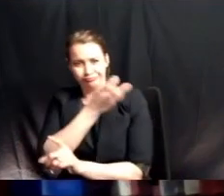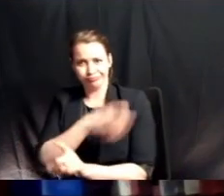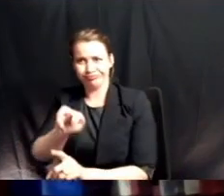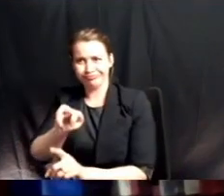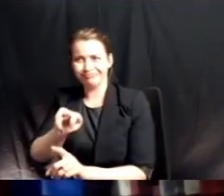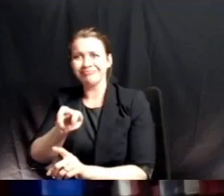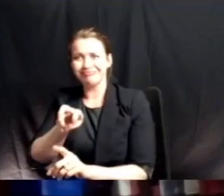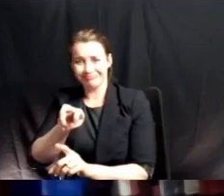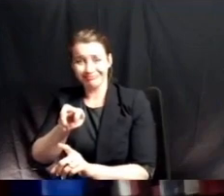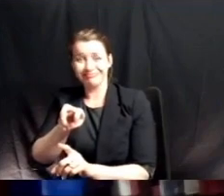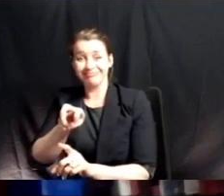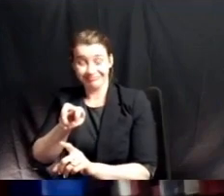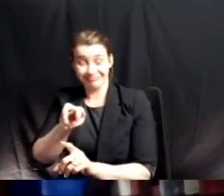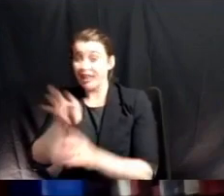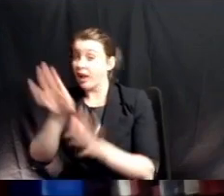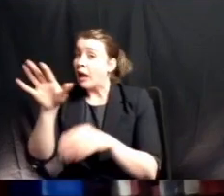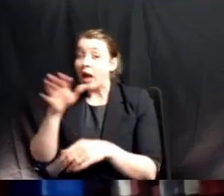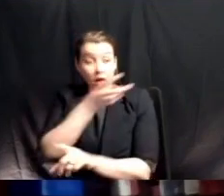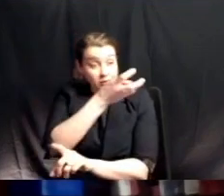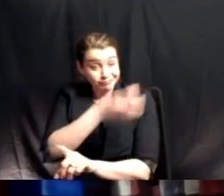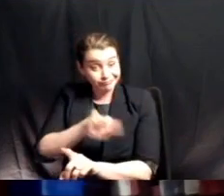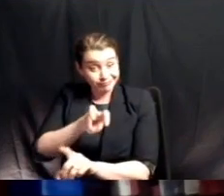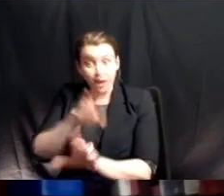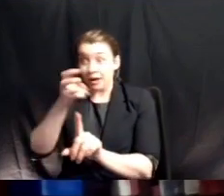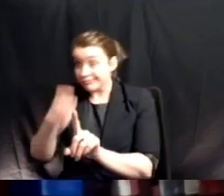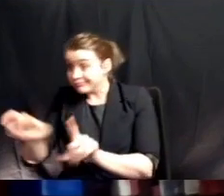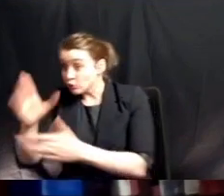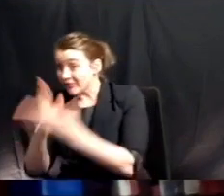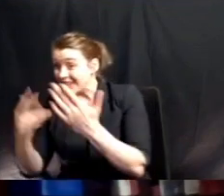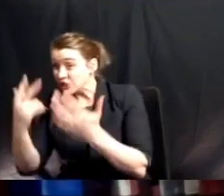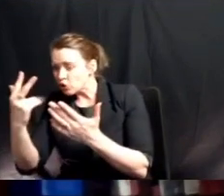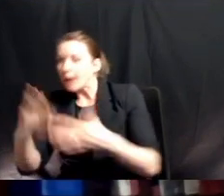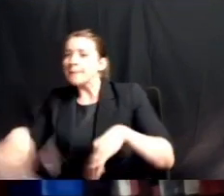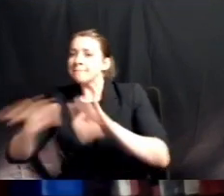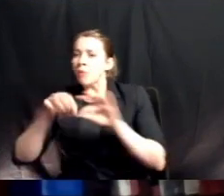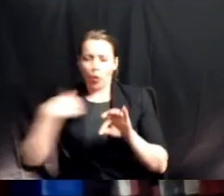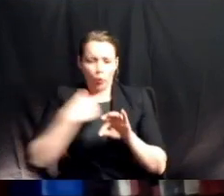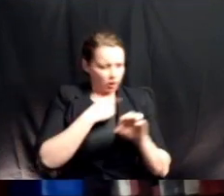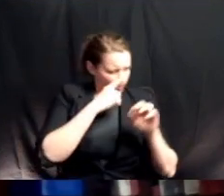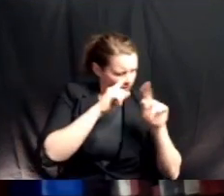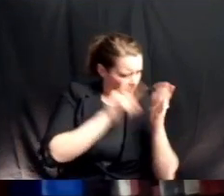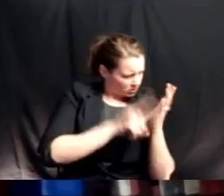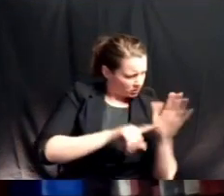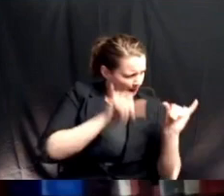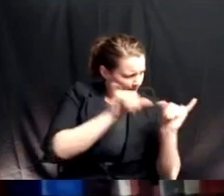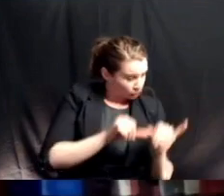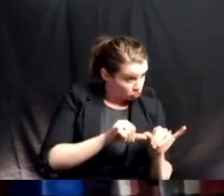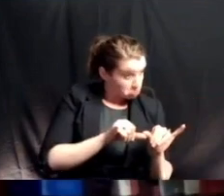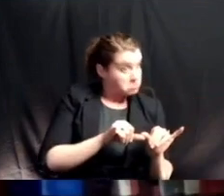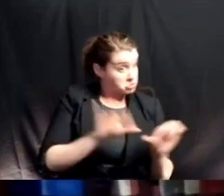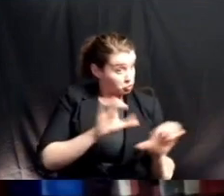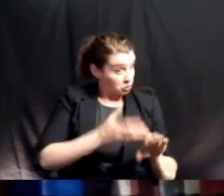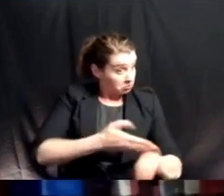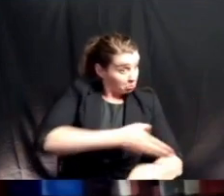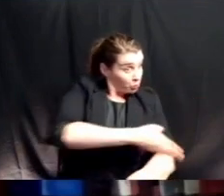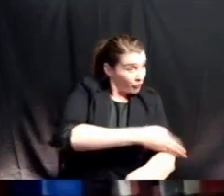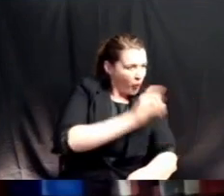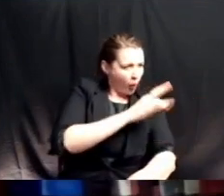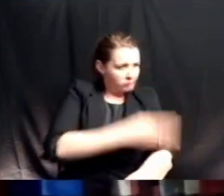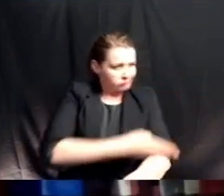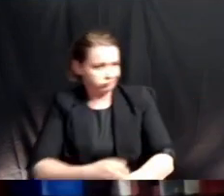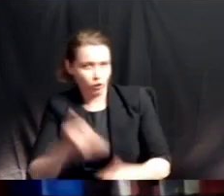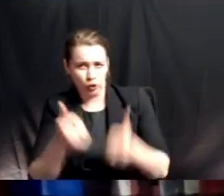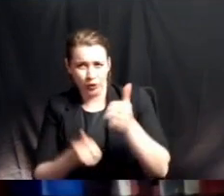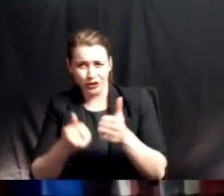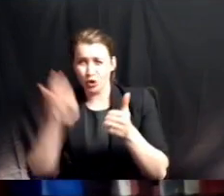to take a measure of how we're doing within that phase so that we don't have a surge that will